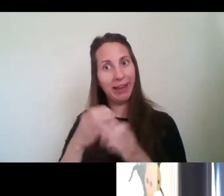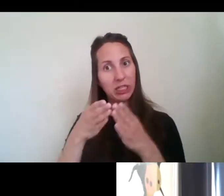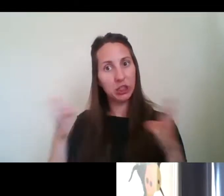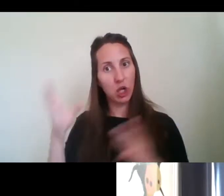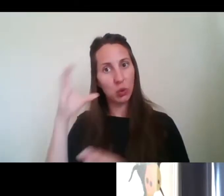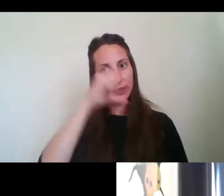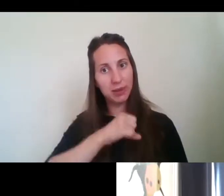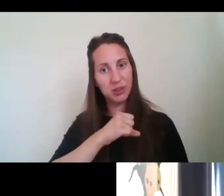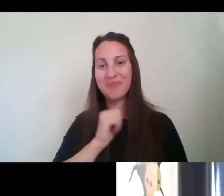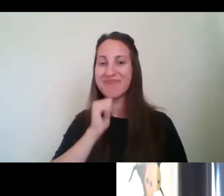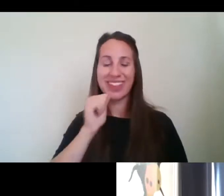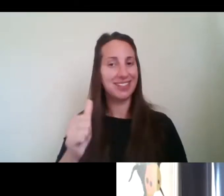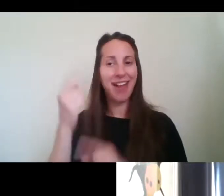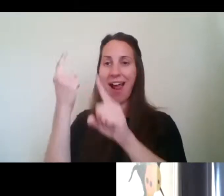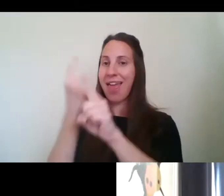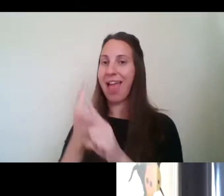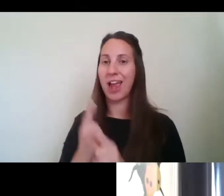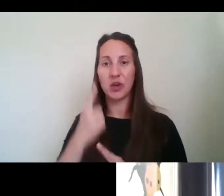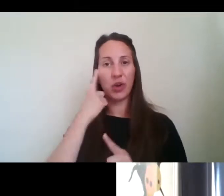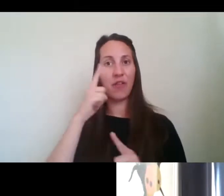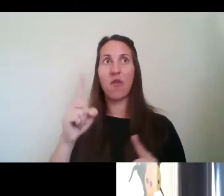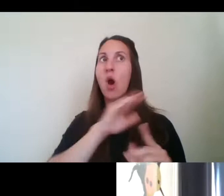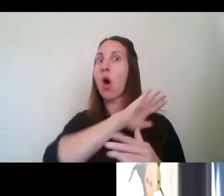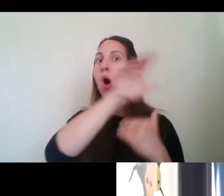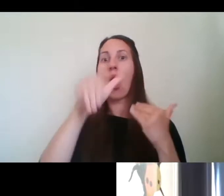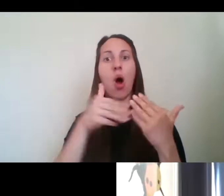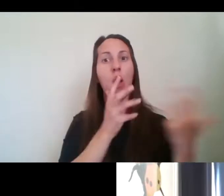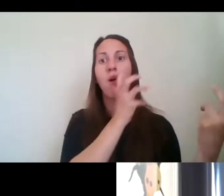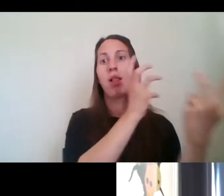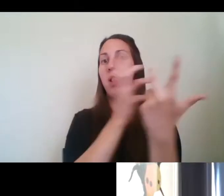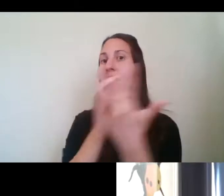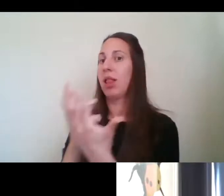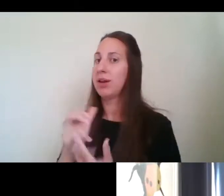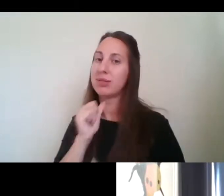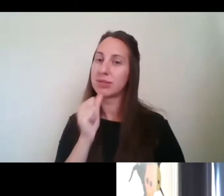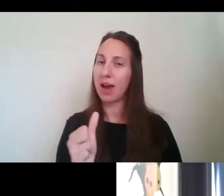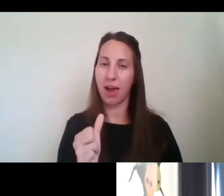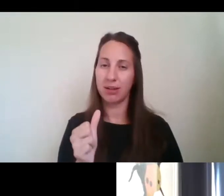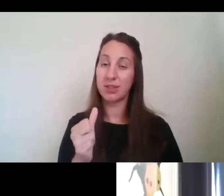going to be accurate for everyone. Sometimes you just need to accept that you